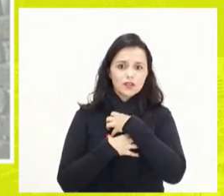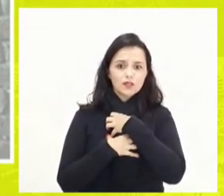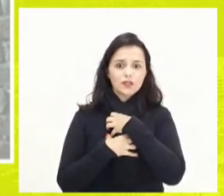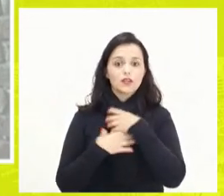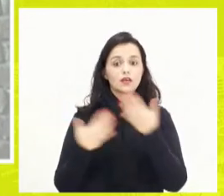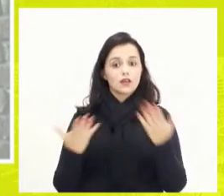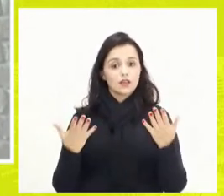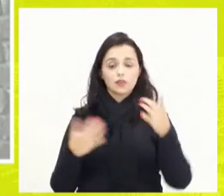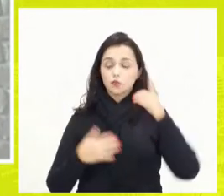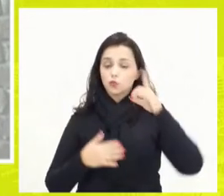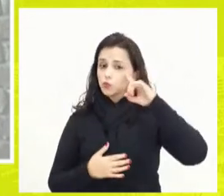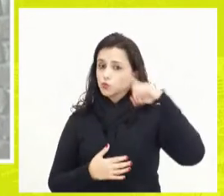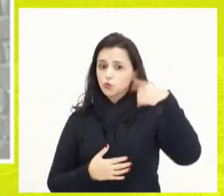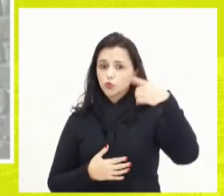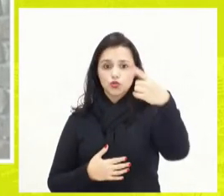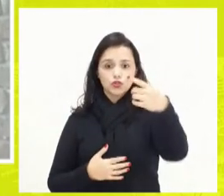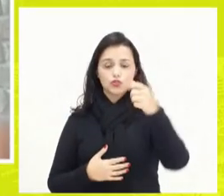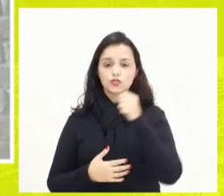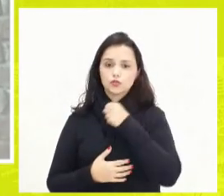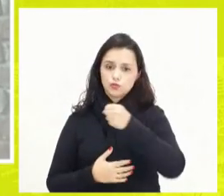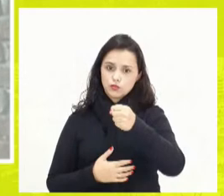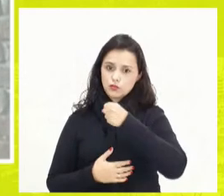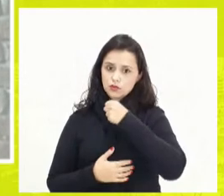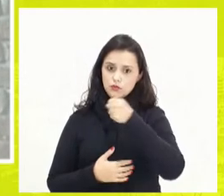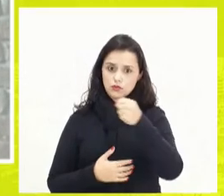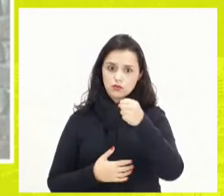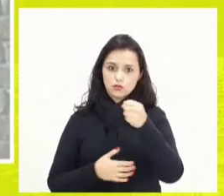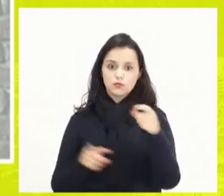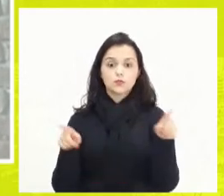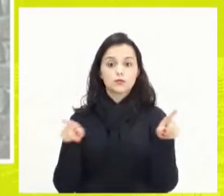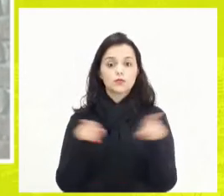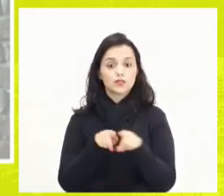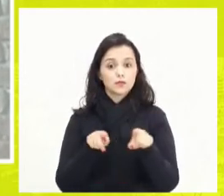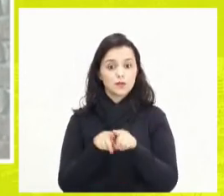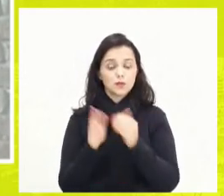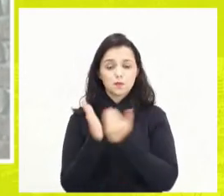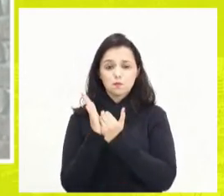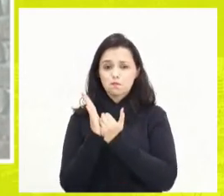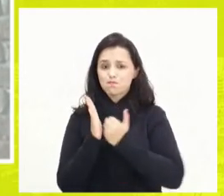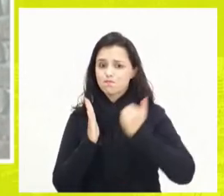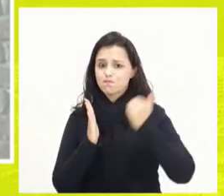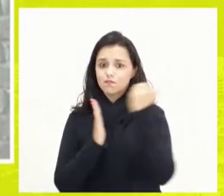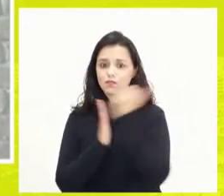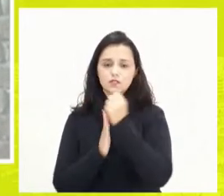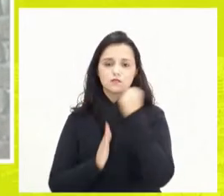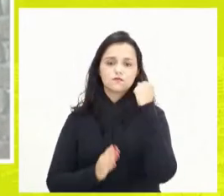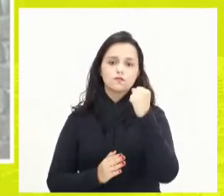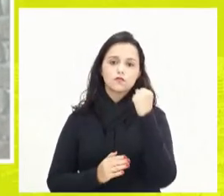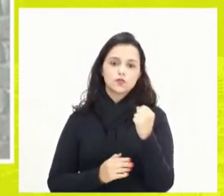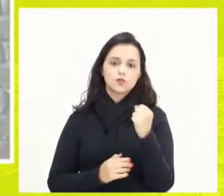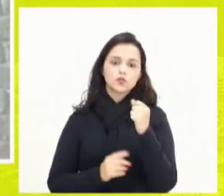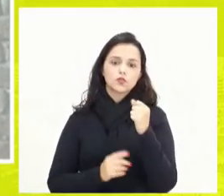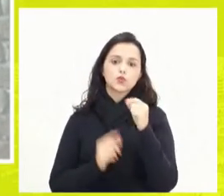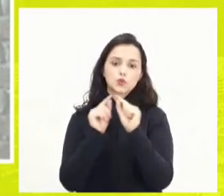part of what we live as journalists but more intensively